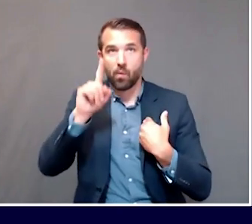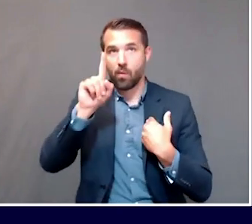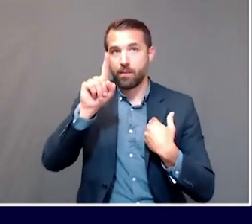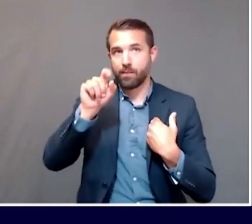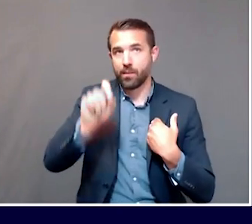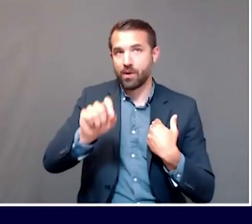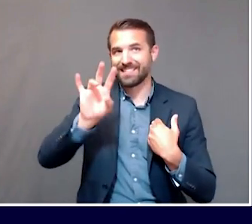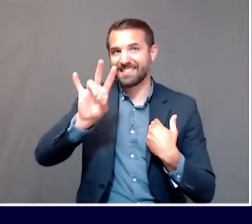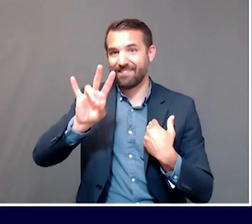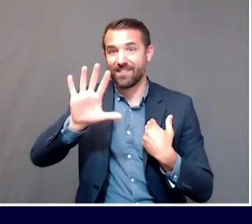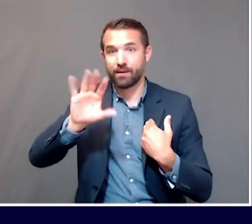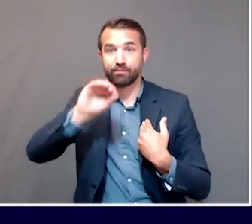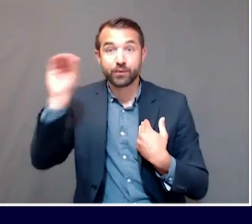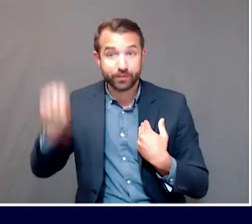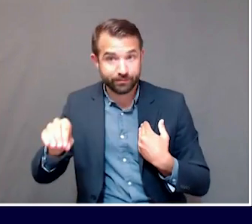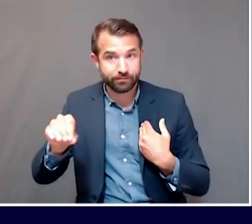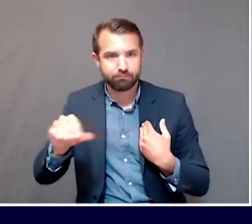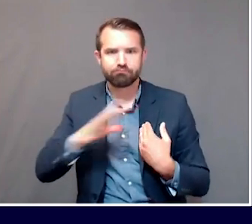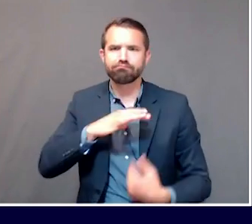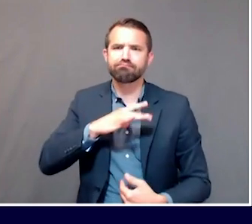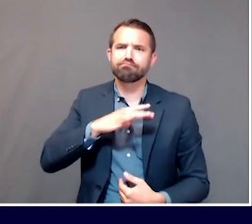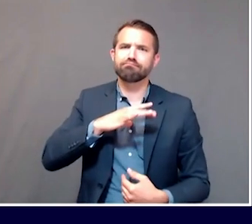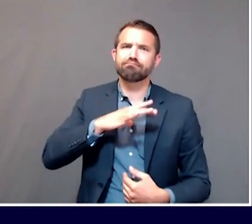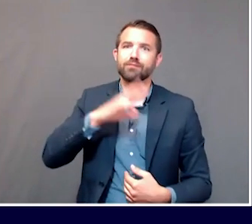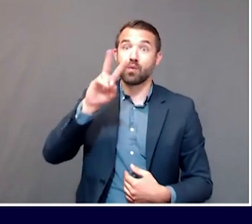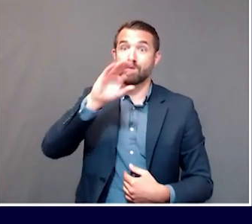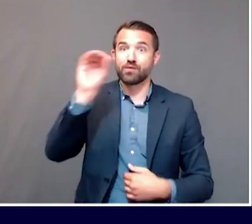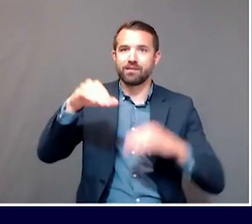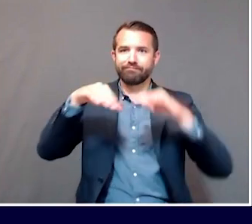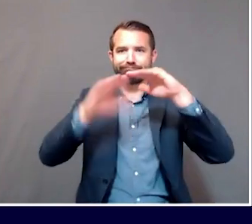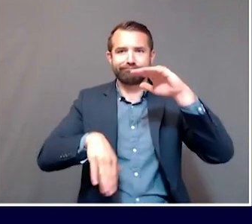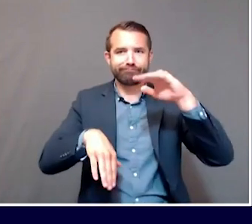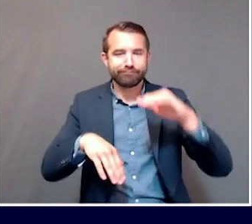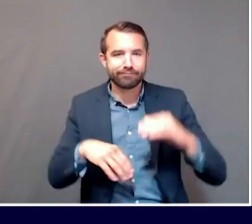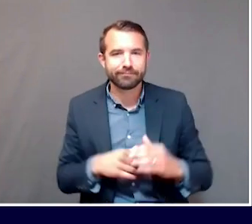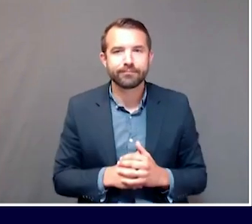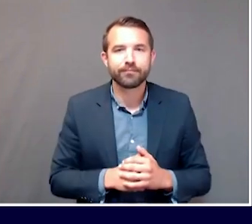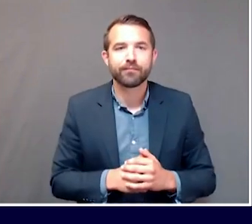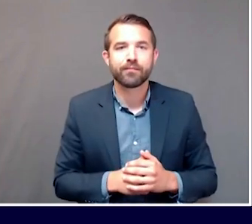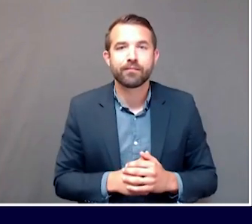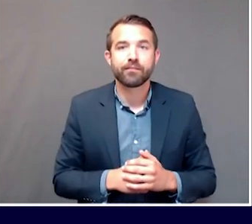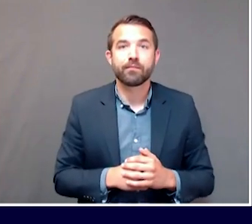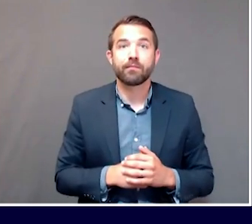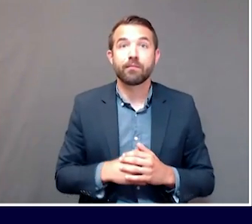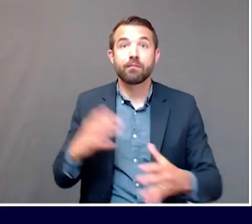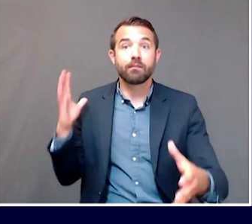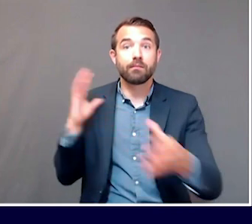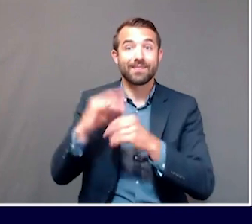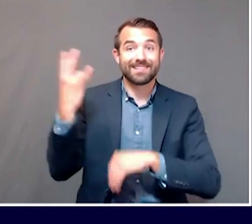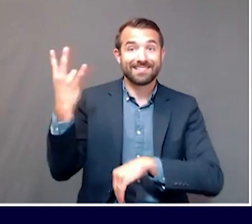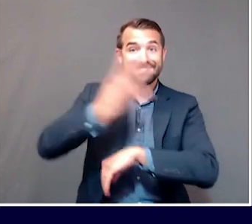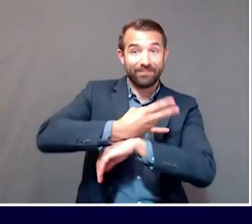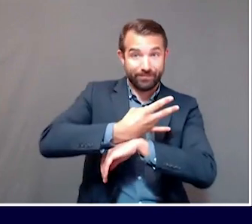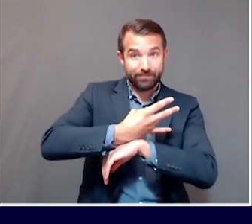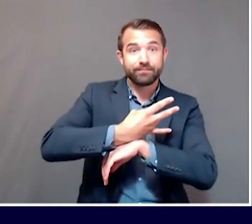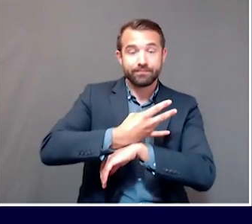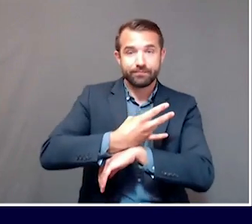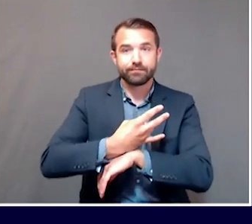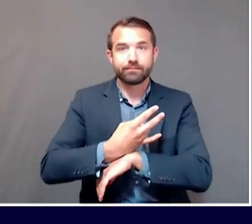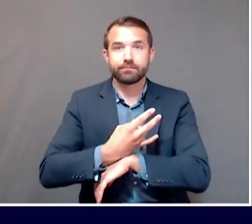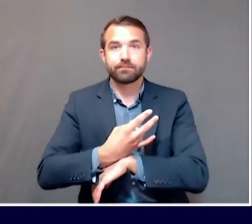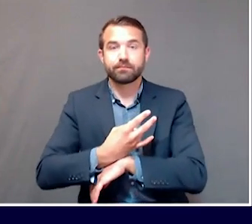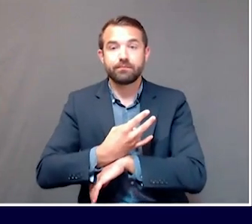1.75%, well below the 2% threshold. On a 7-day weighted moving average basis, that brings